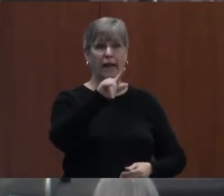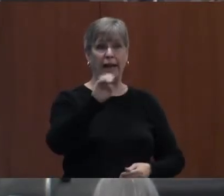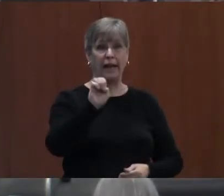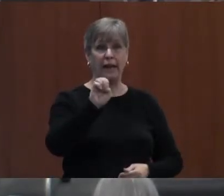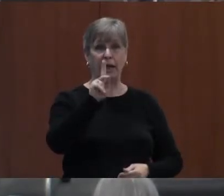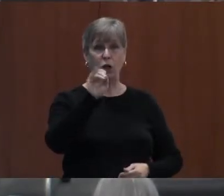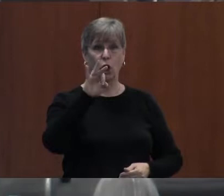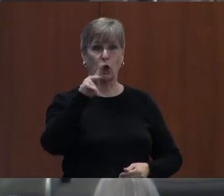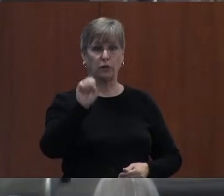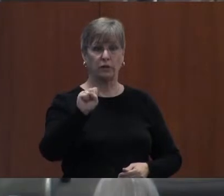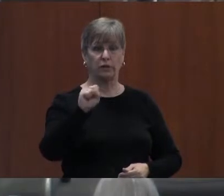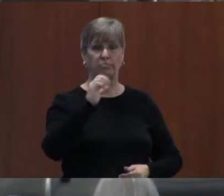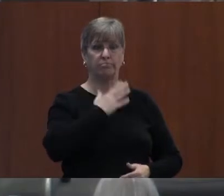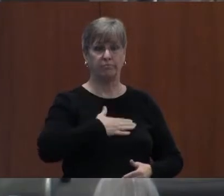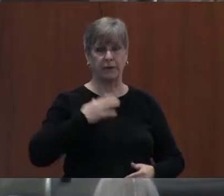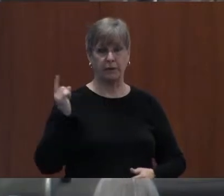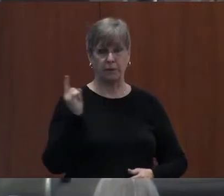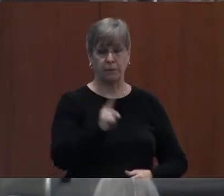Ms. Kearns?